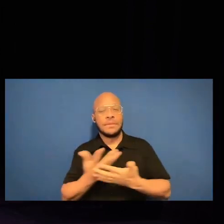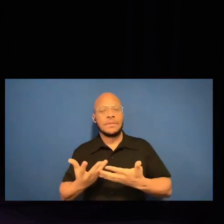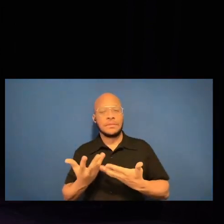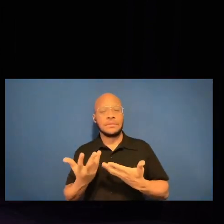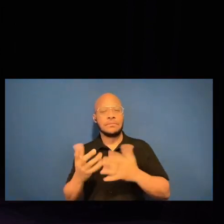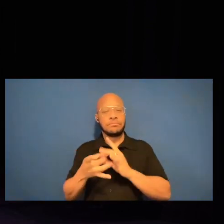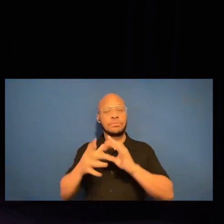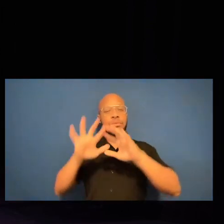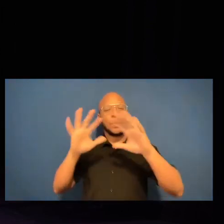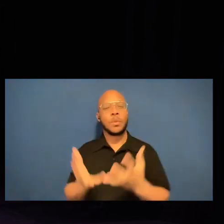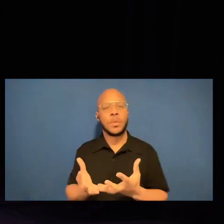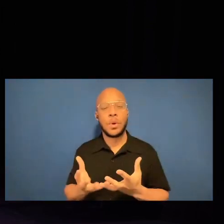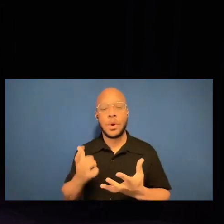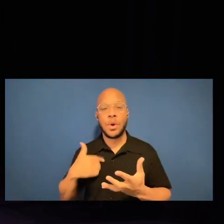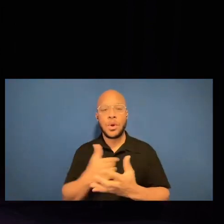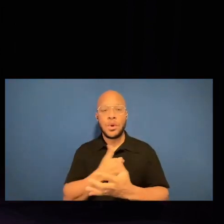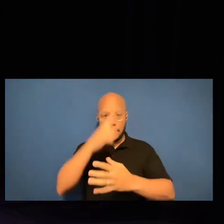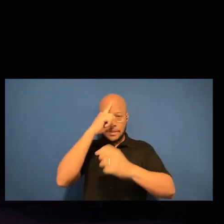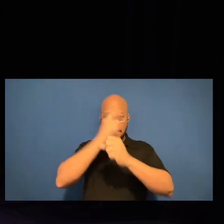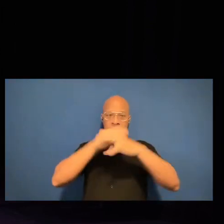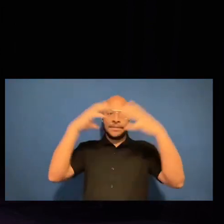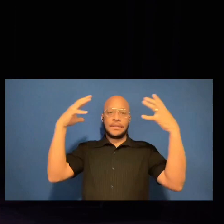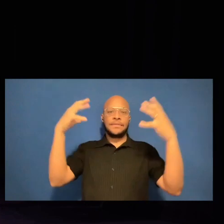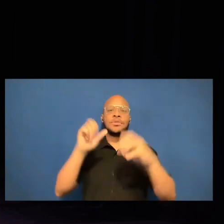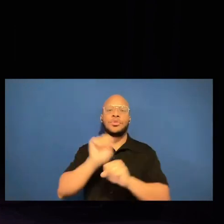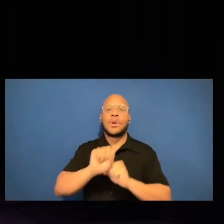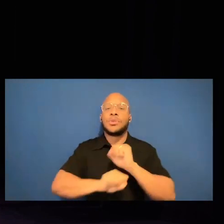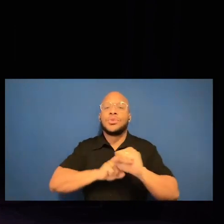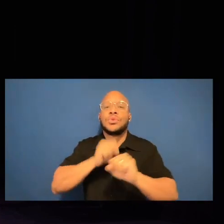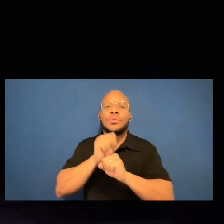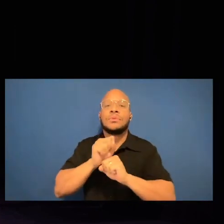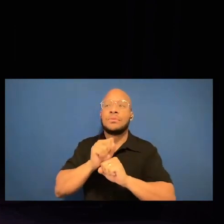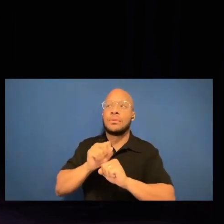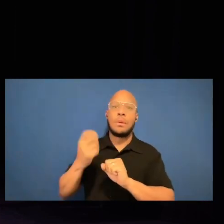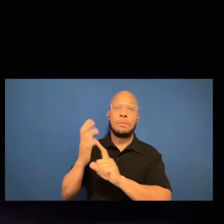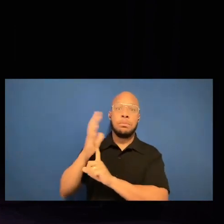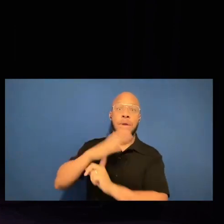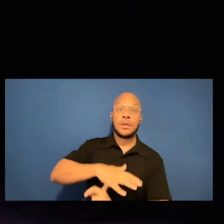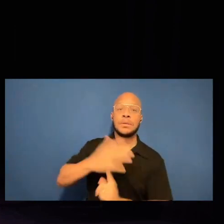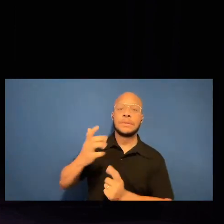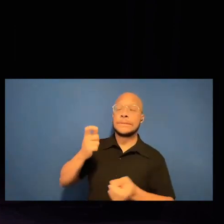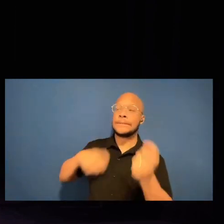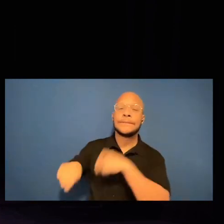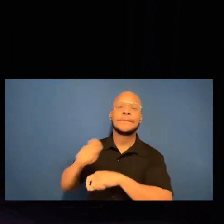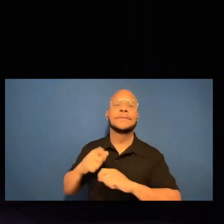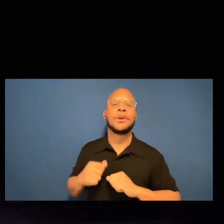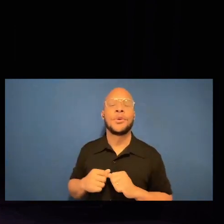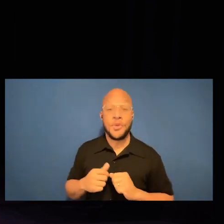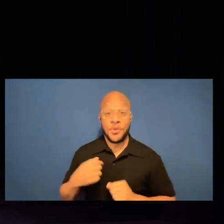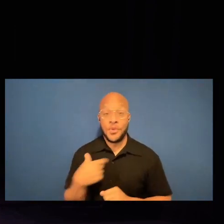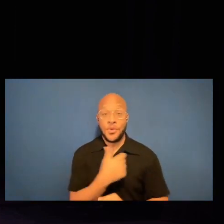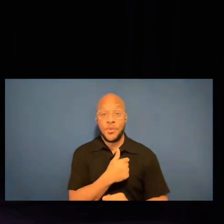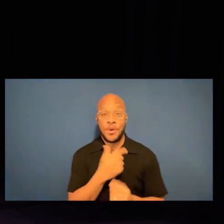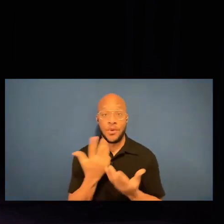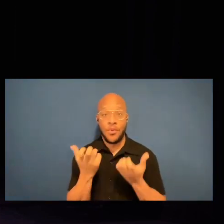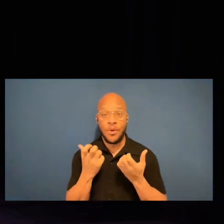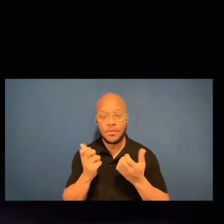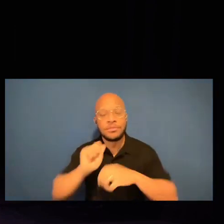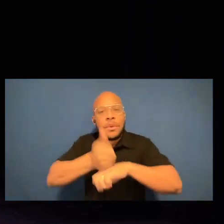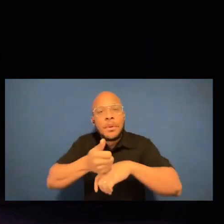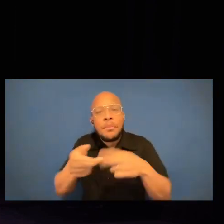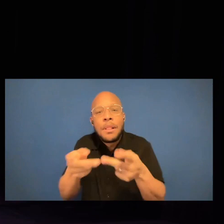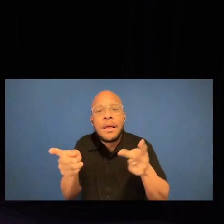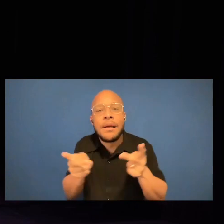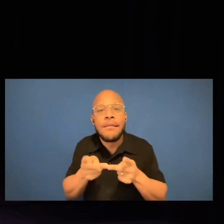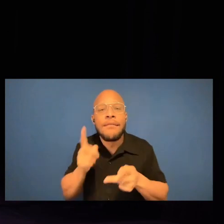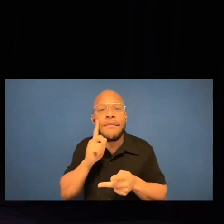structures that oppress us. We seek places of co-creation for love and care. We are energy.